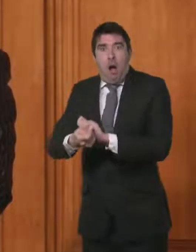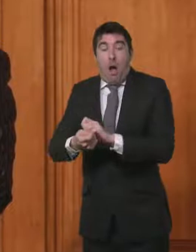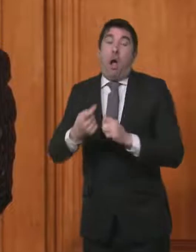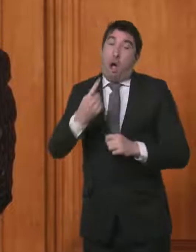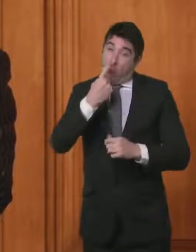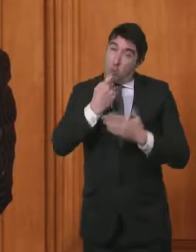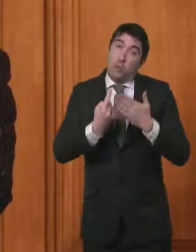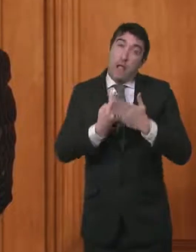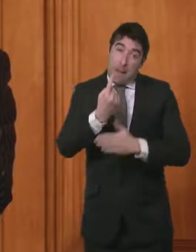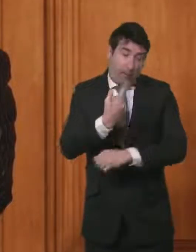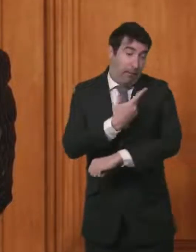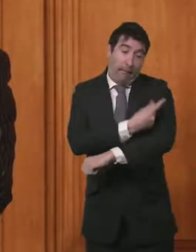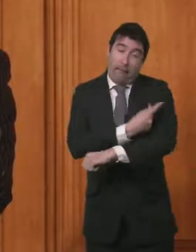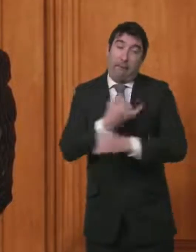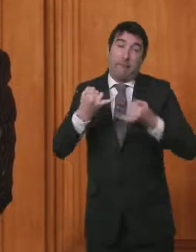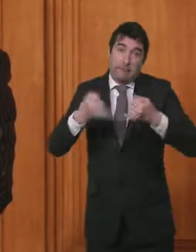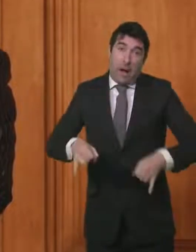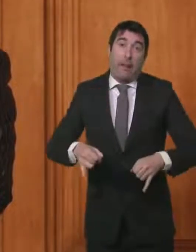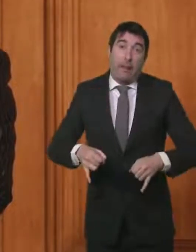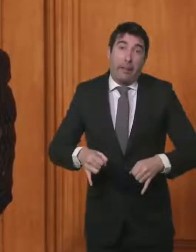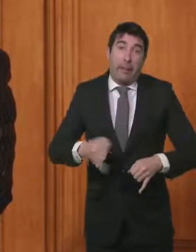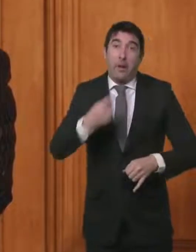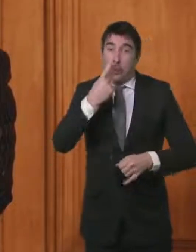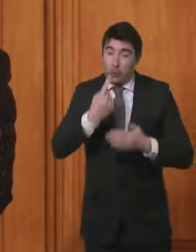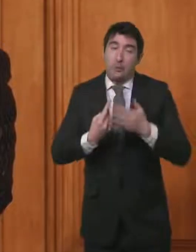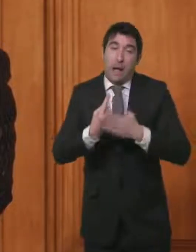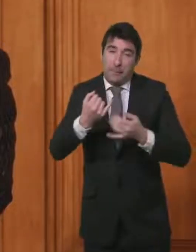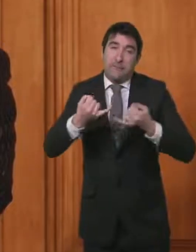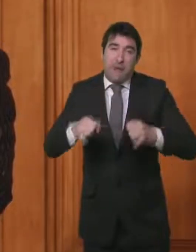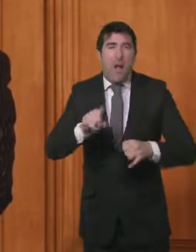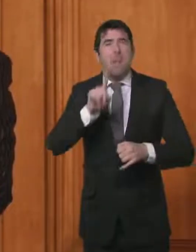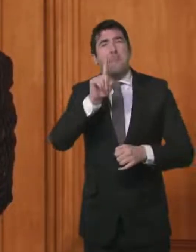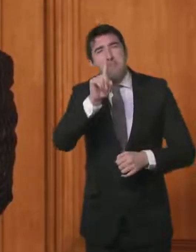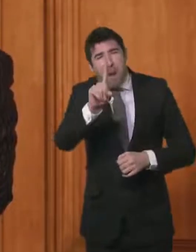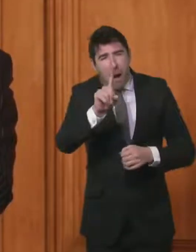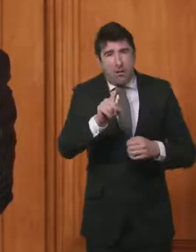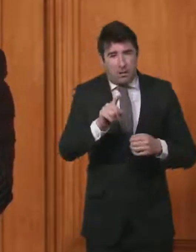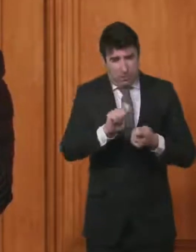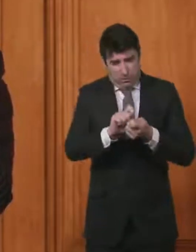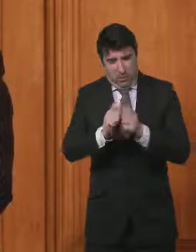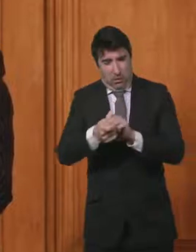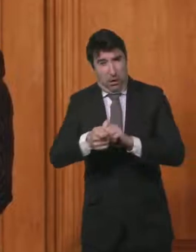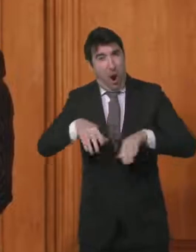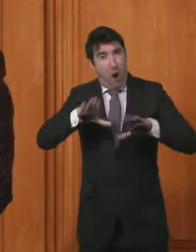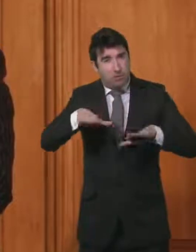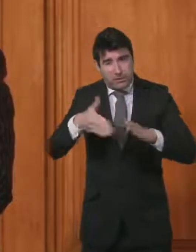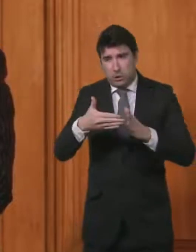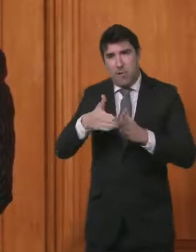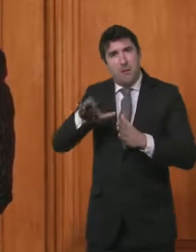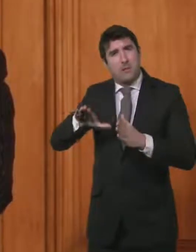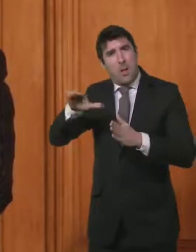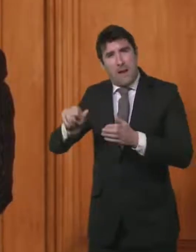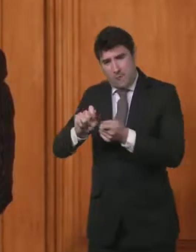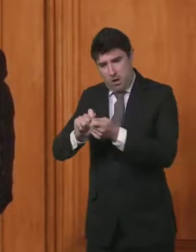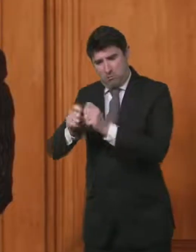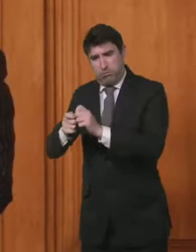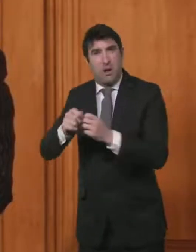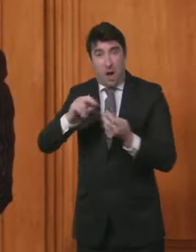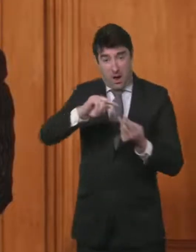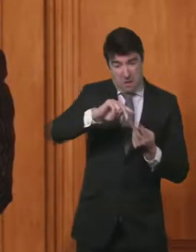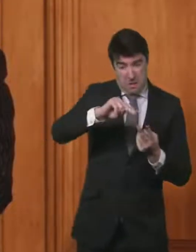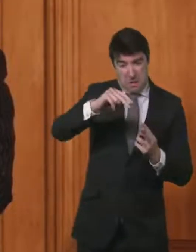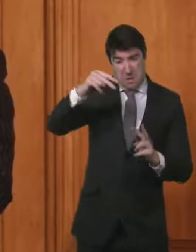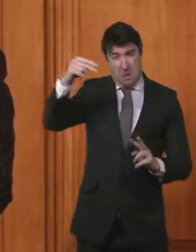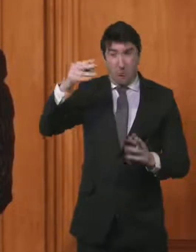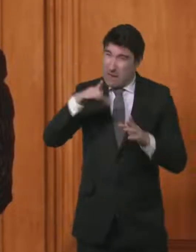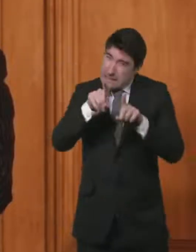a marginal degradation rather than a kind of, we've lost the lot kind of scenario. I hope that